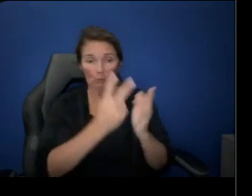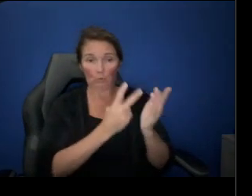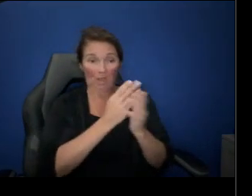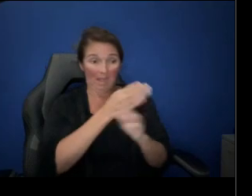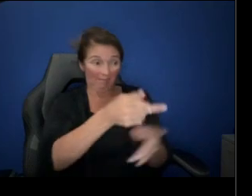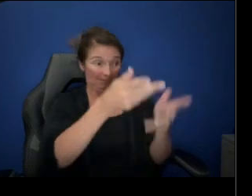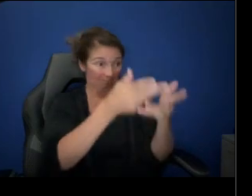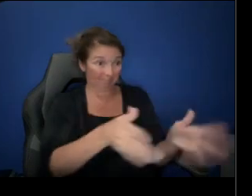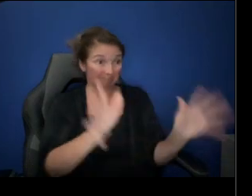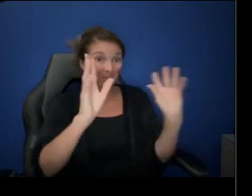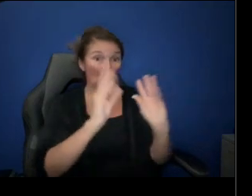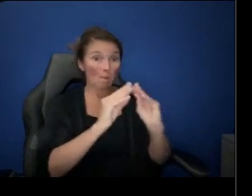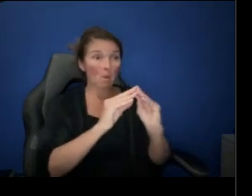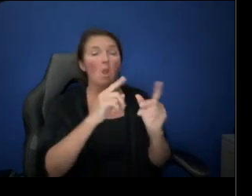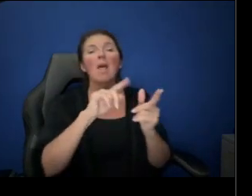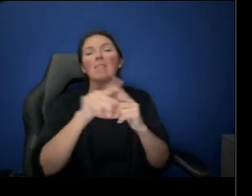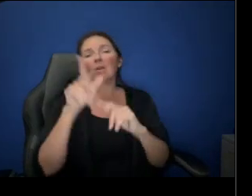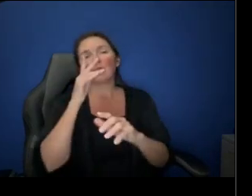of the webinar.